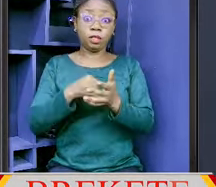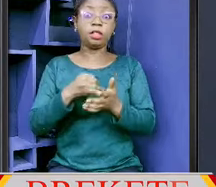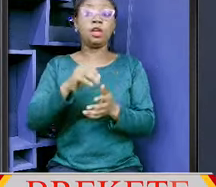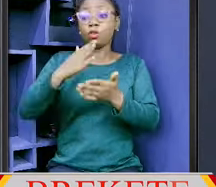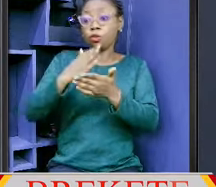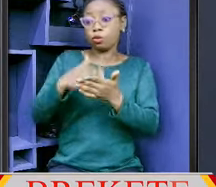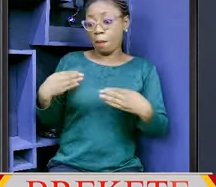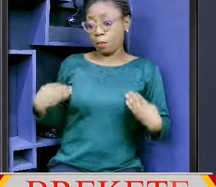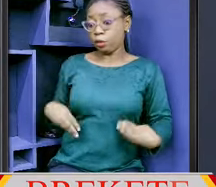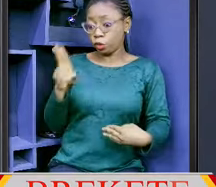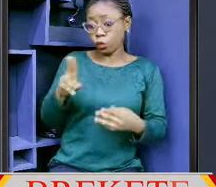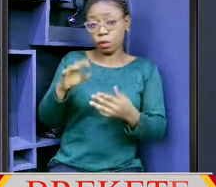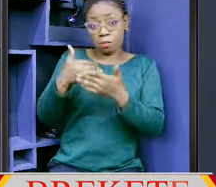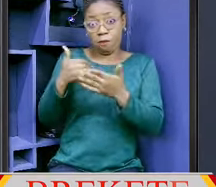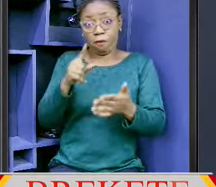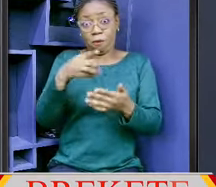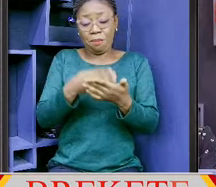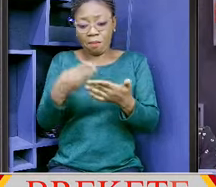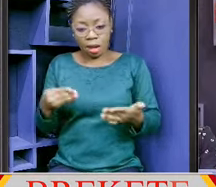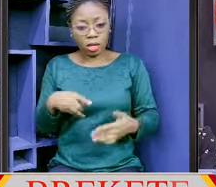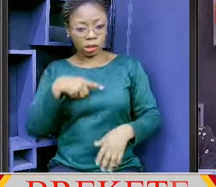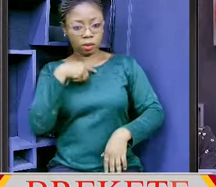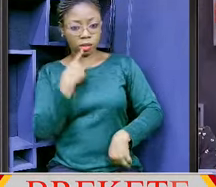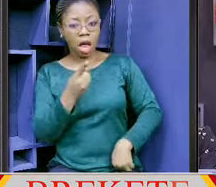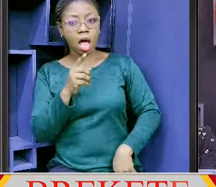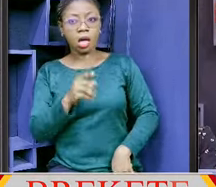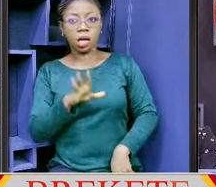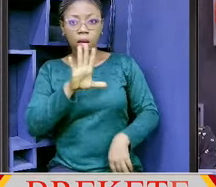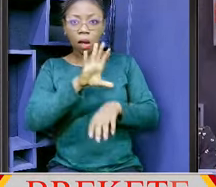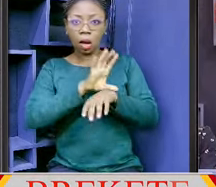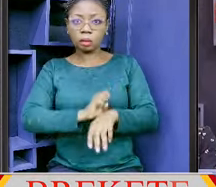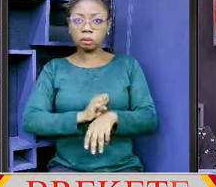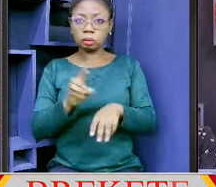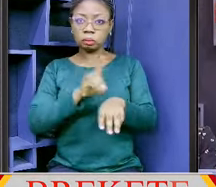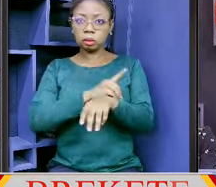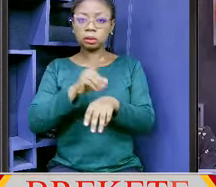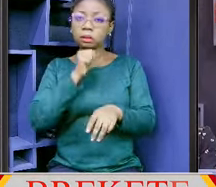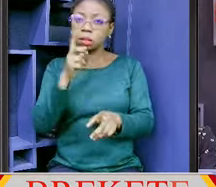you buy them. They go say, pay your custom duty no correct.